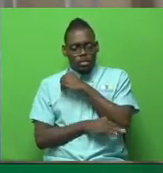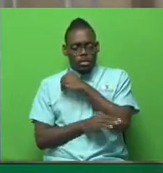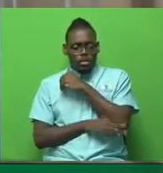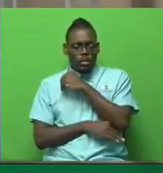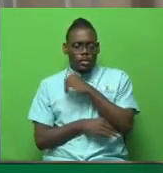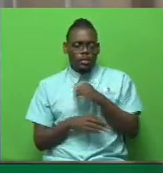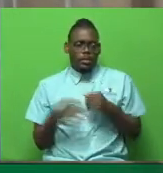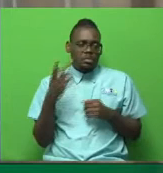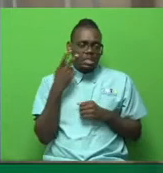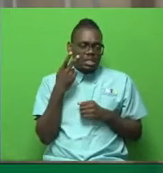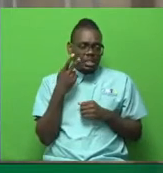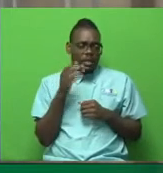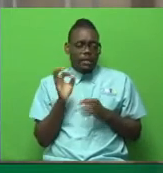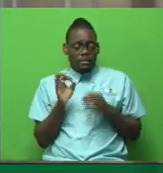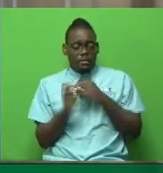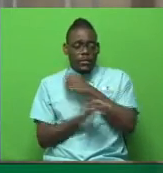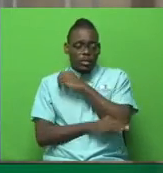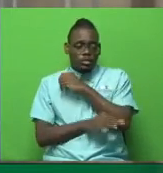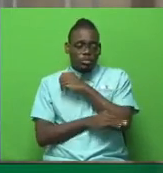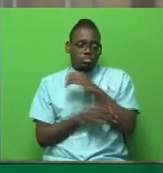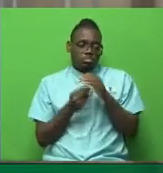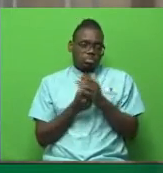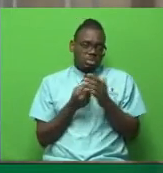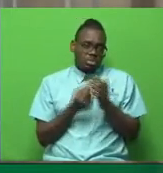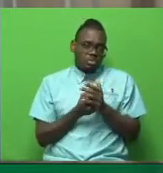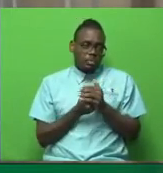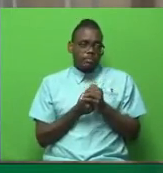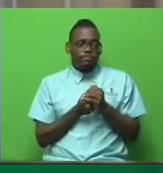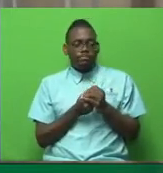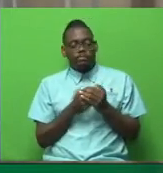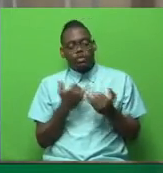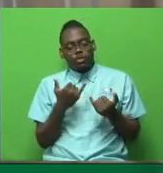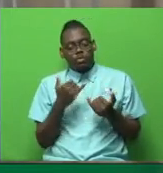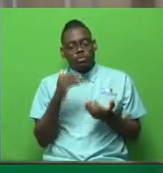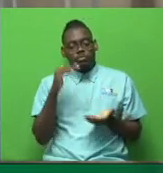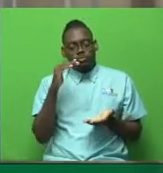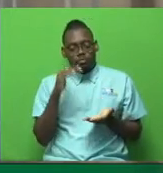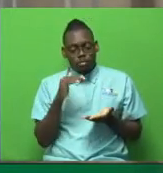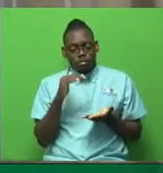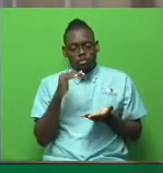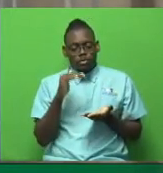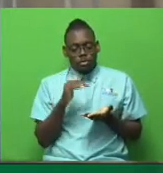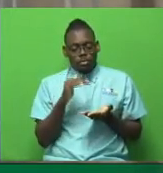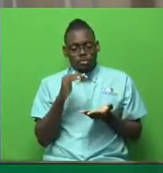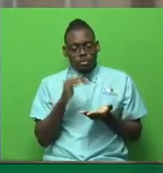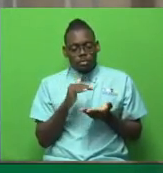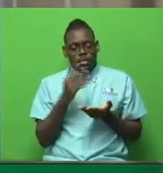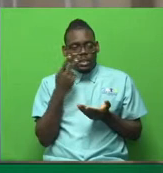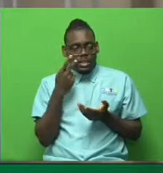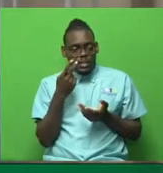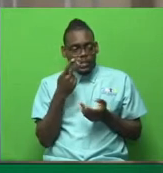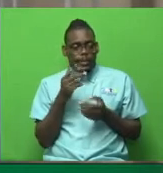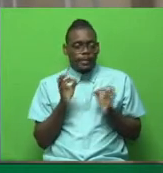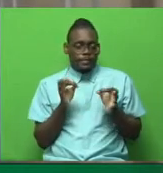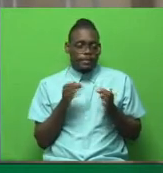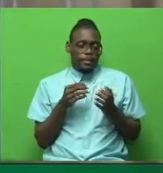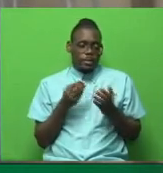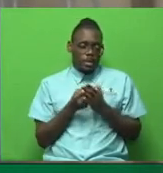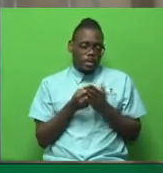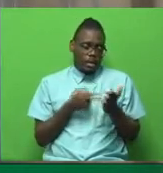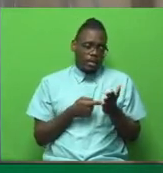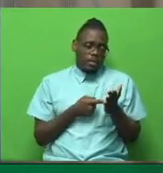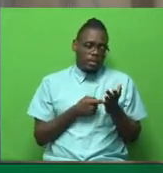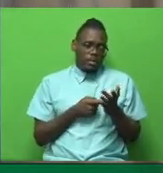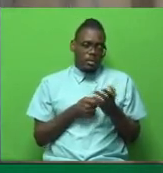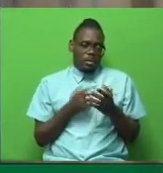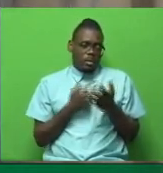Holdings are depreciating and we are not opposition Madam speaker where the level of foreign debt is almost equal to the value of